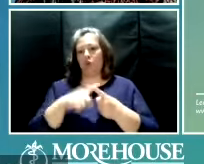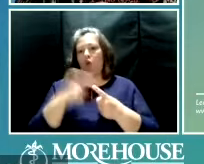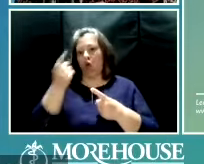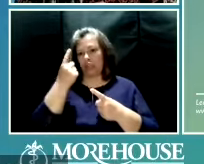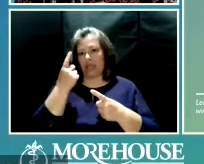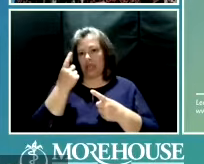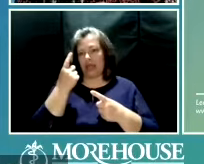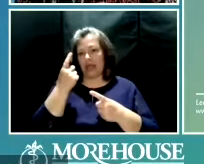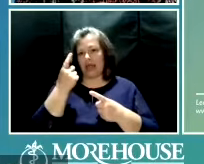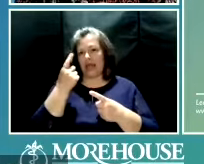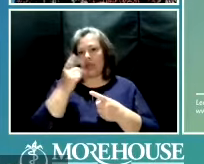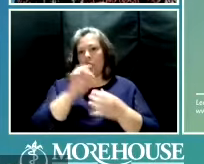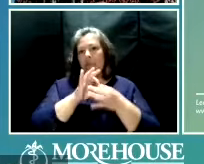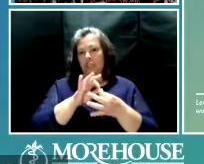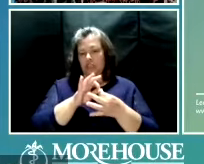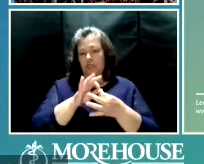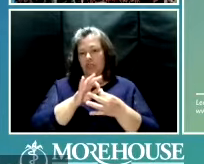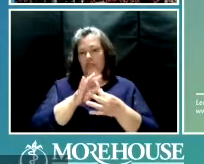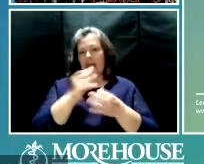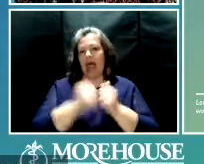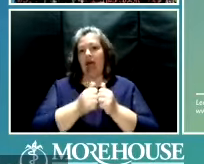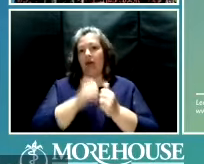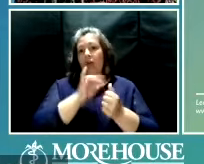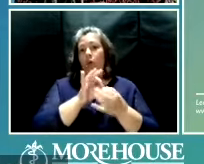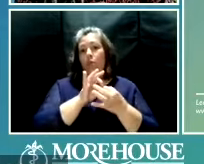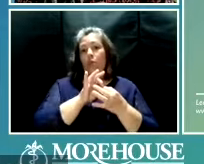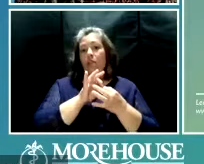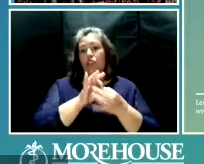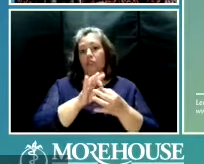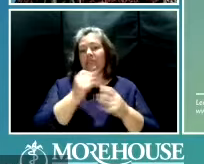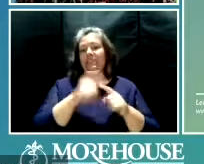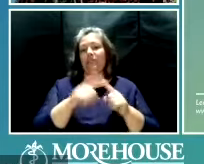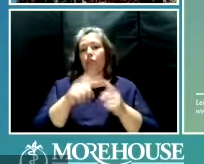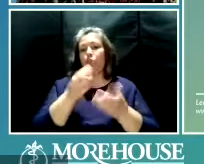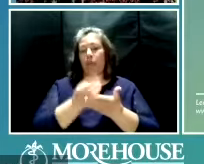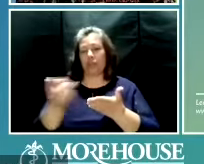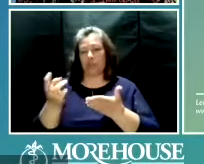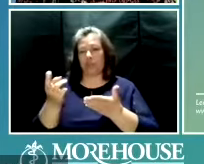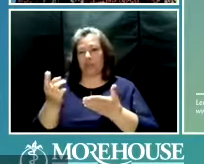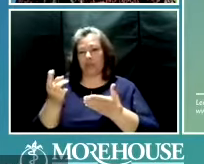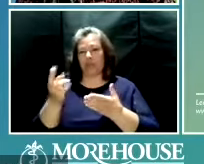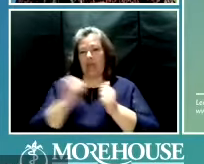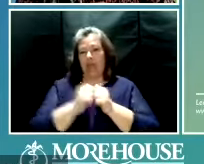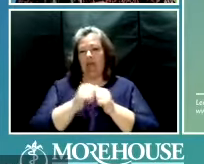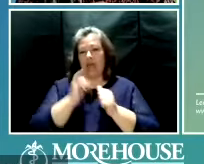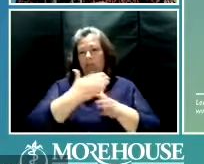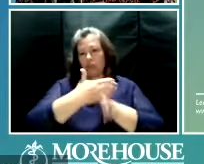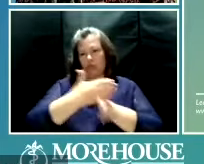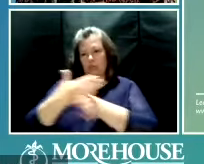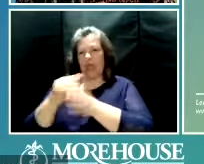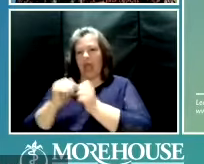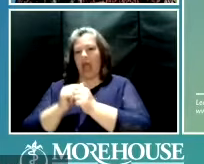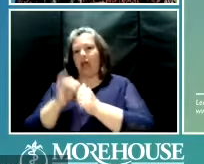processes and the relationships and how resources, are distributed and how power